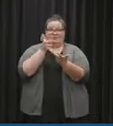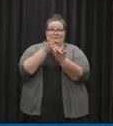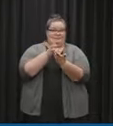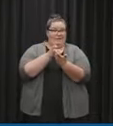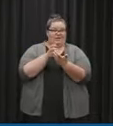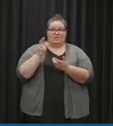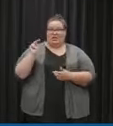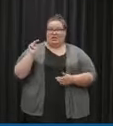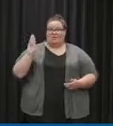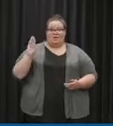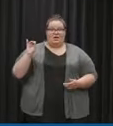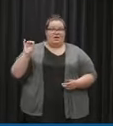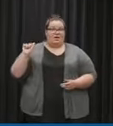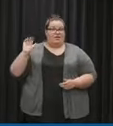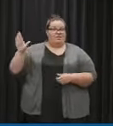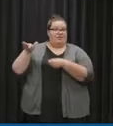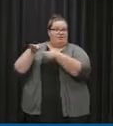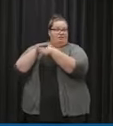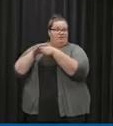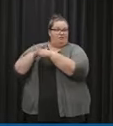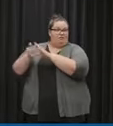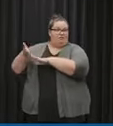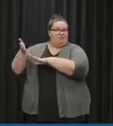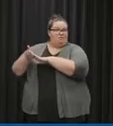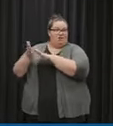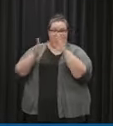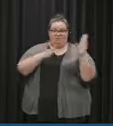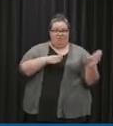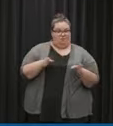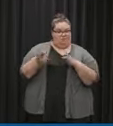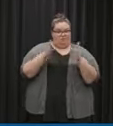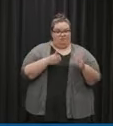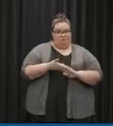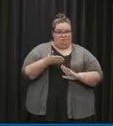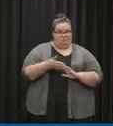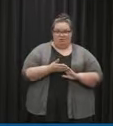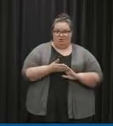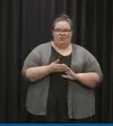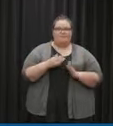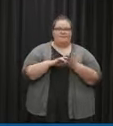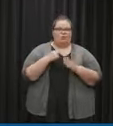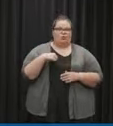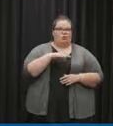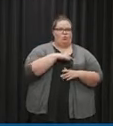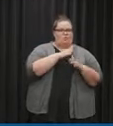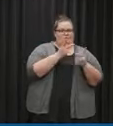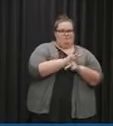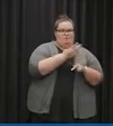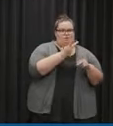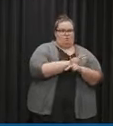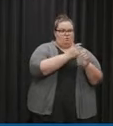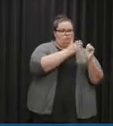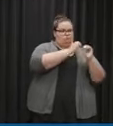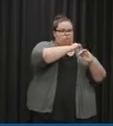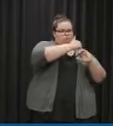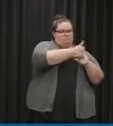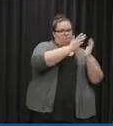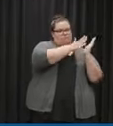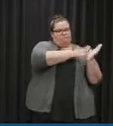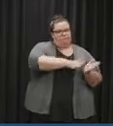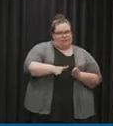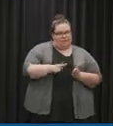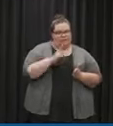under the NBIA's jurisdiction and there's not an operational plan, then it will come back to us at EECD to work to develop that operational